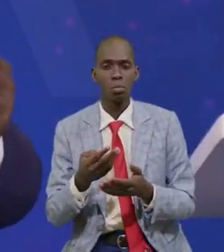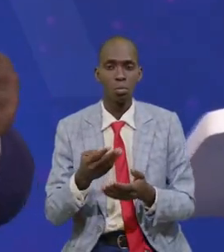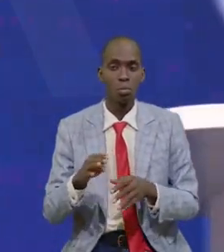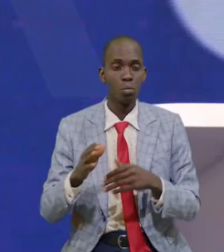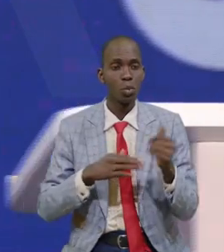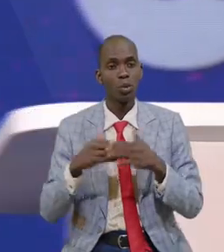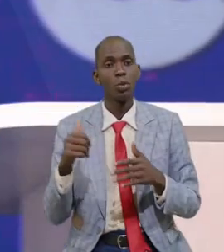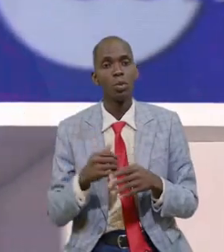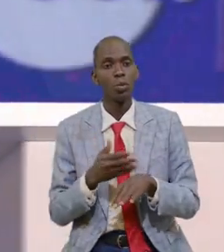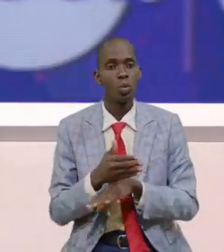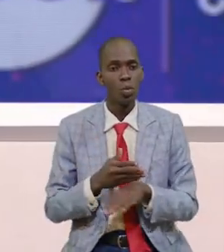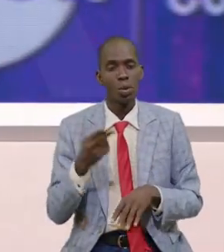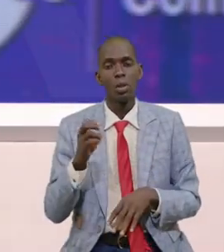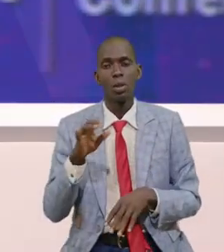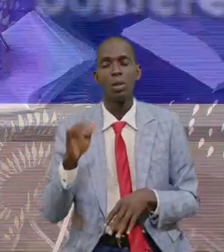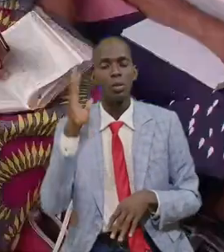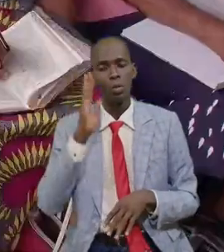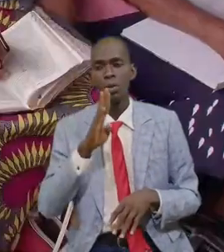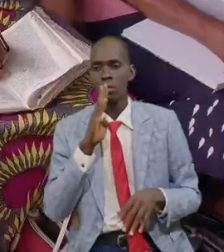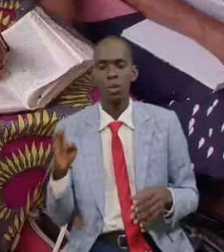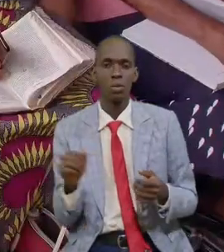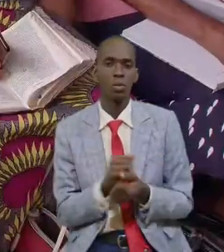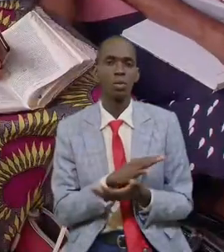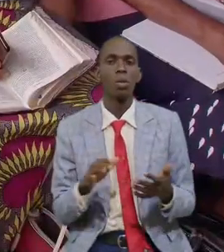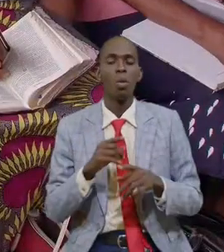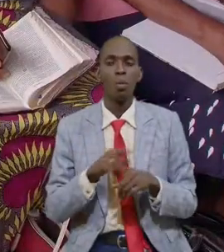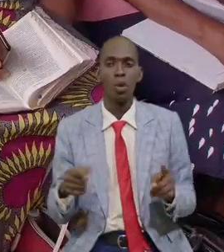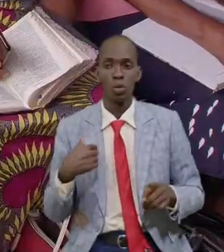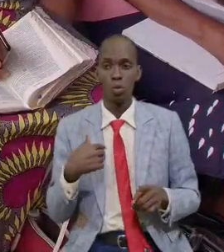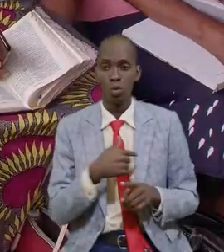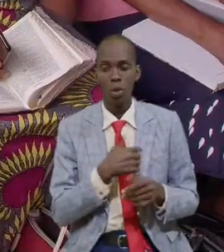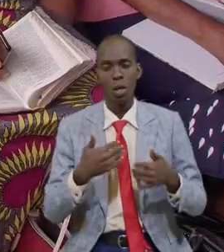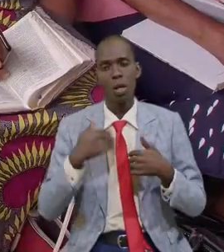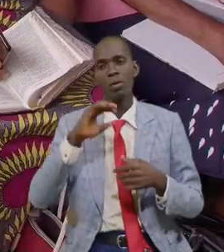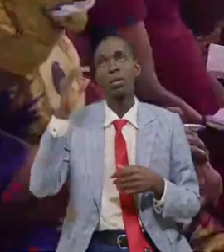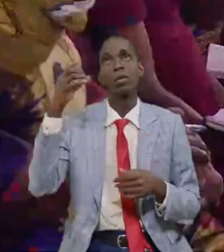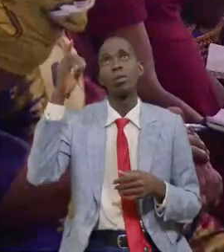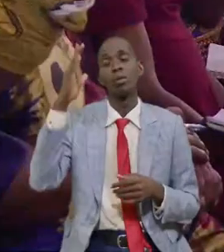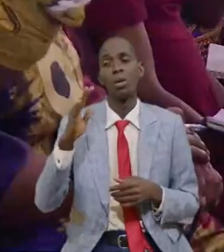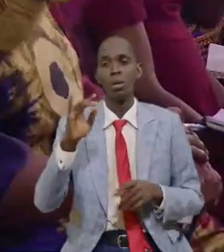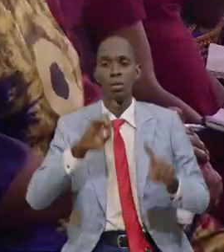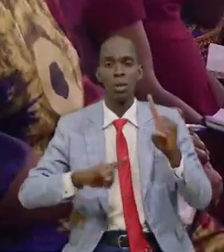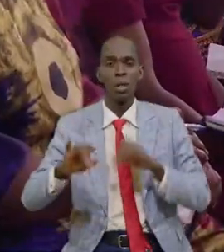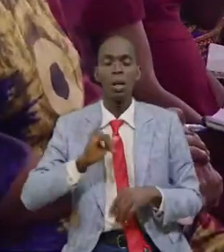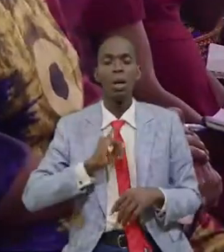without grace. We will have the grace of God. I will have the grace of God.